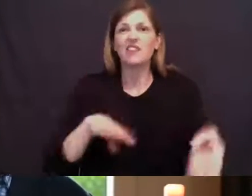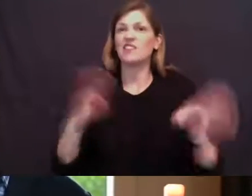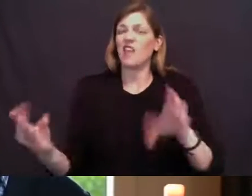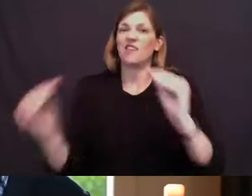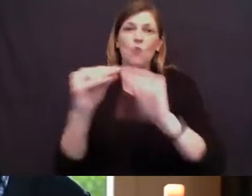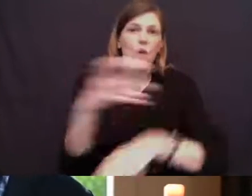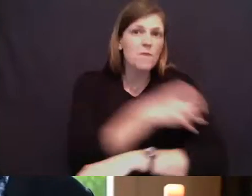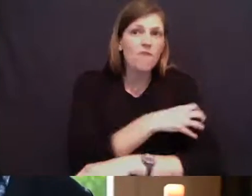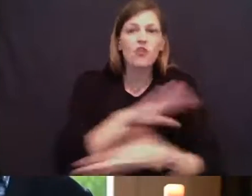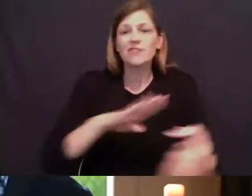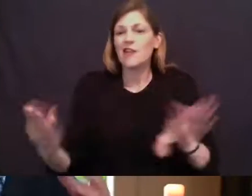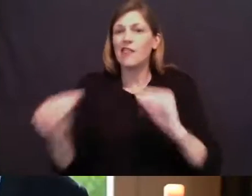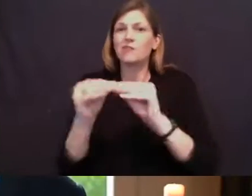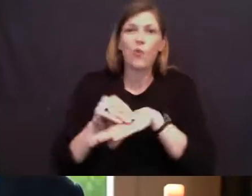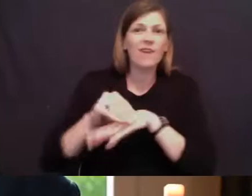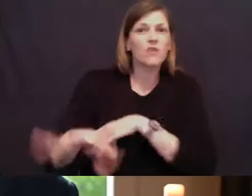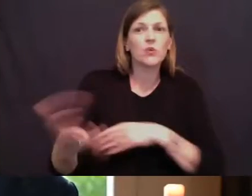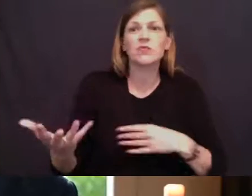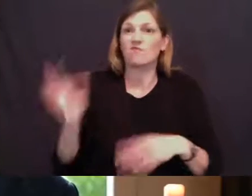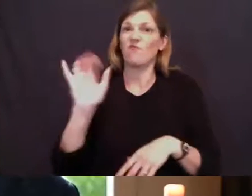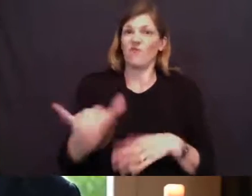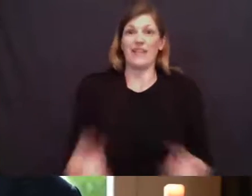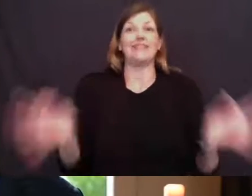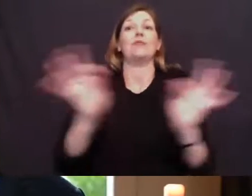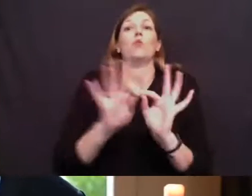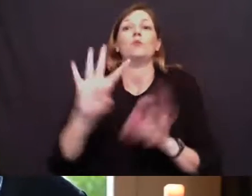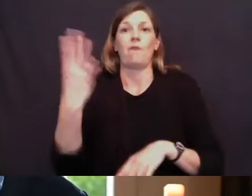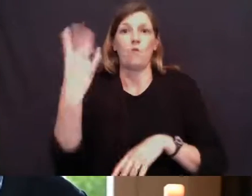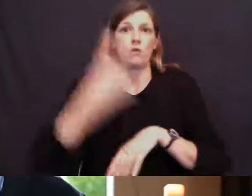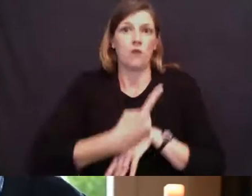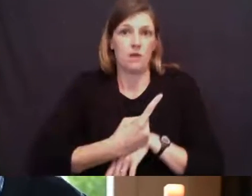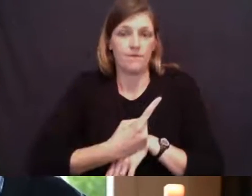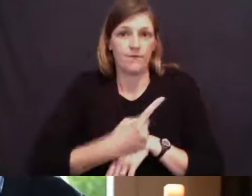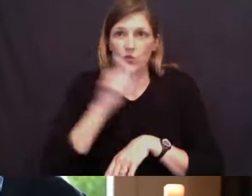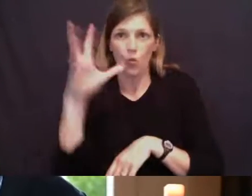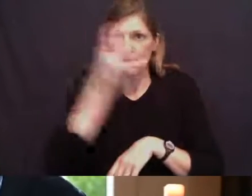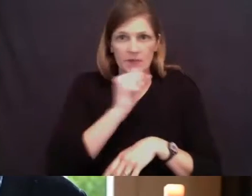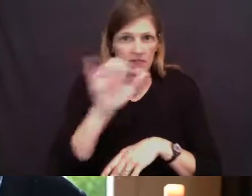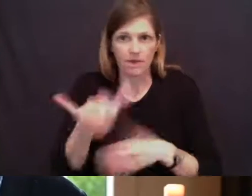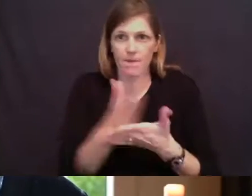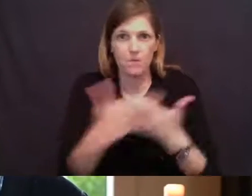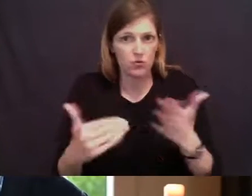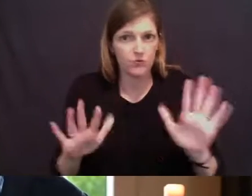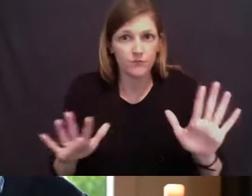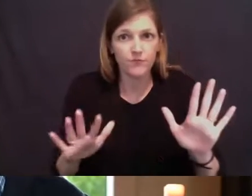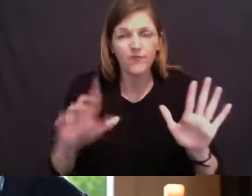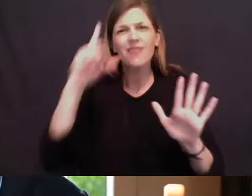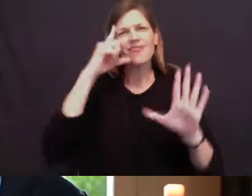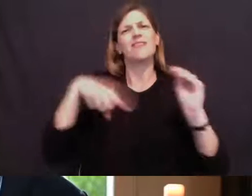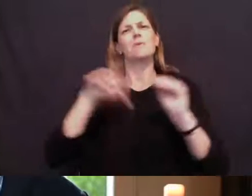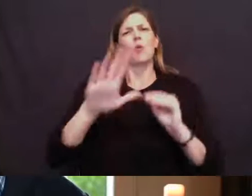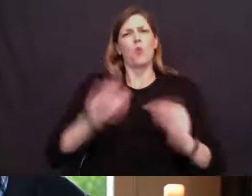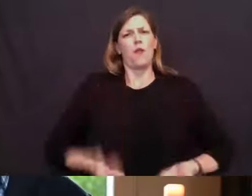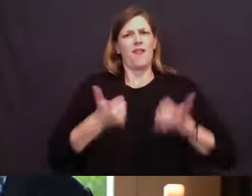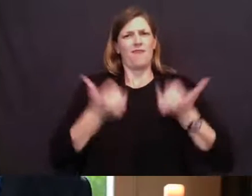more influence. And that's the importance of the fourth day. Don't miss that. Think about things in your life right now. Look